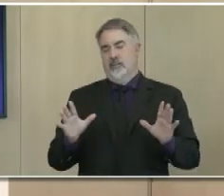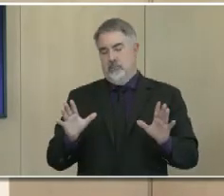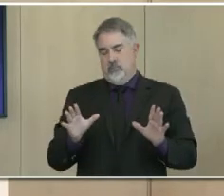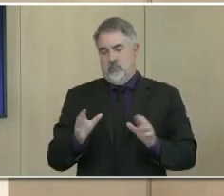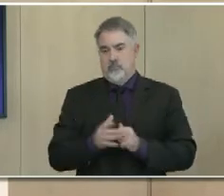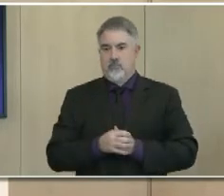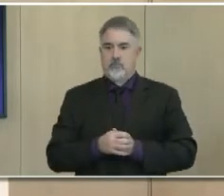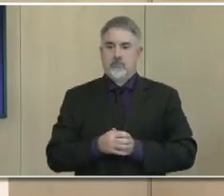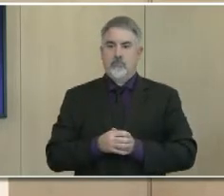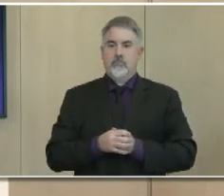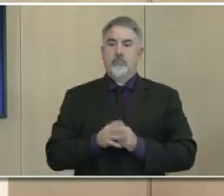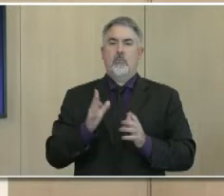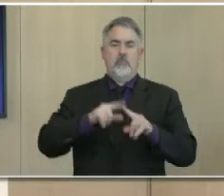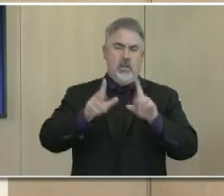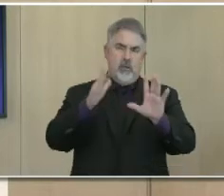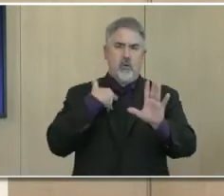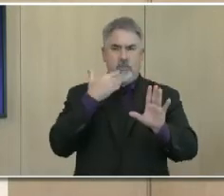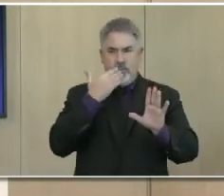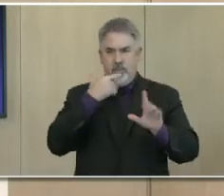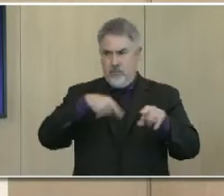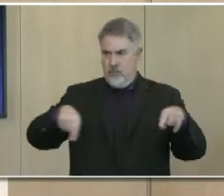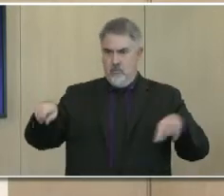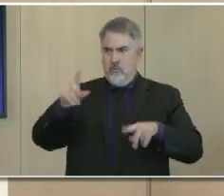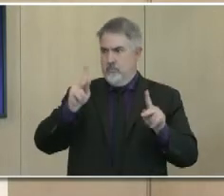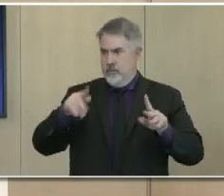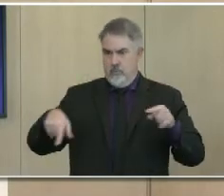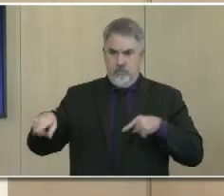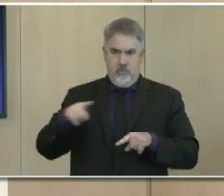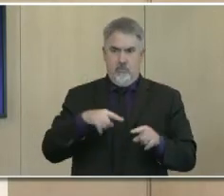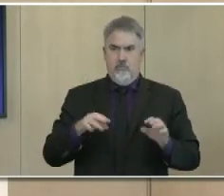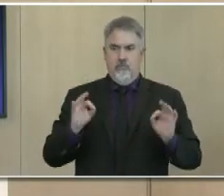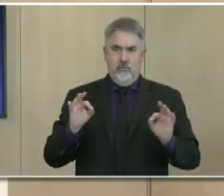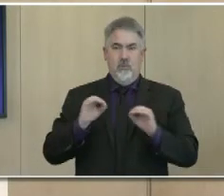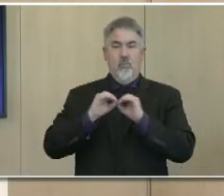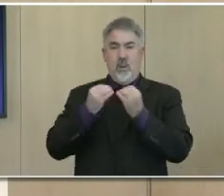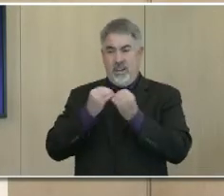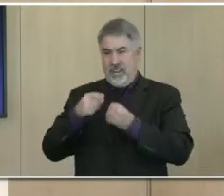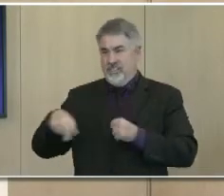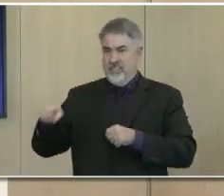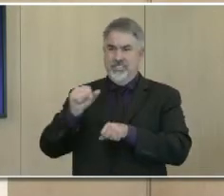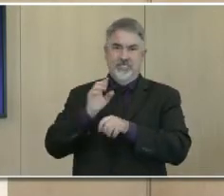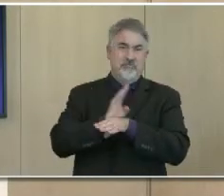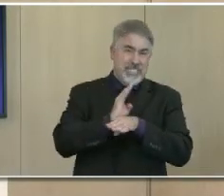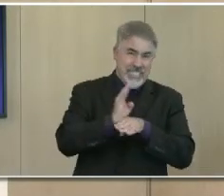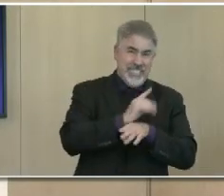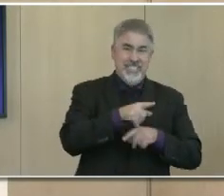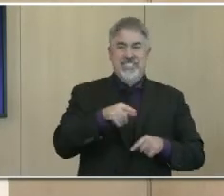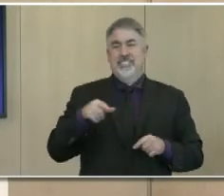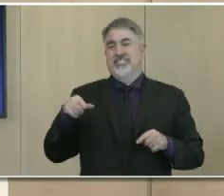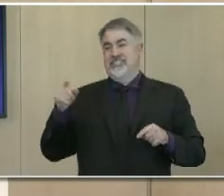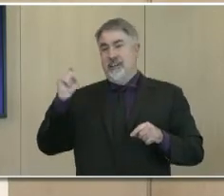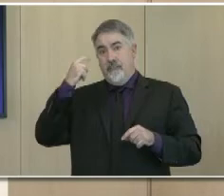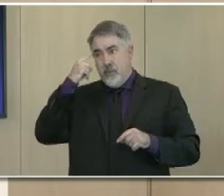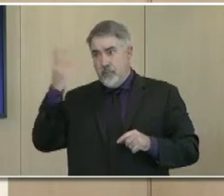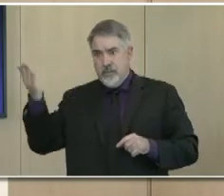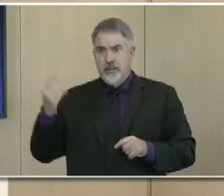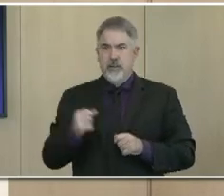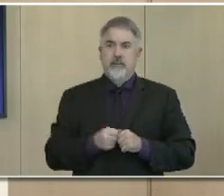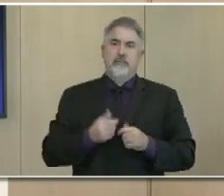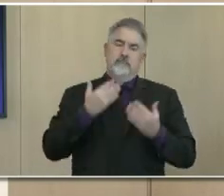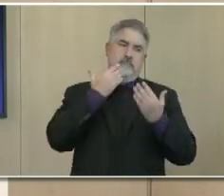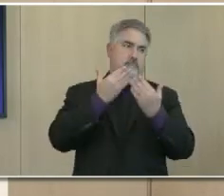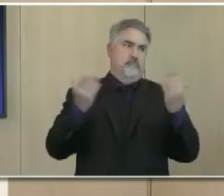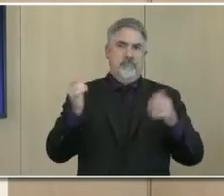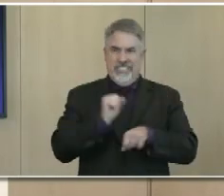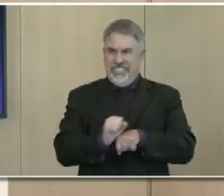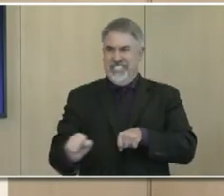of the individuals, organizations, businesses, and governments for all that you are doing to help flatten